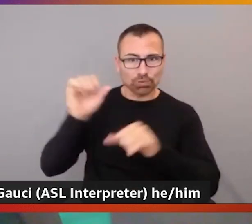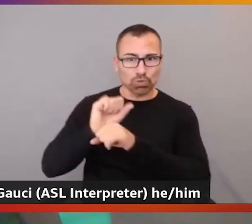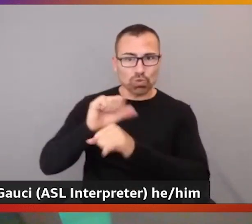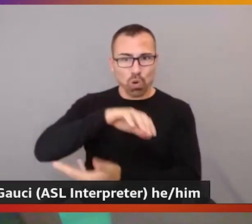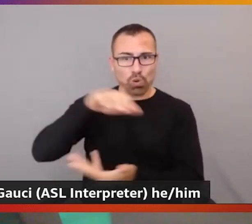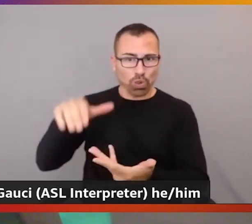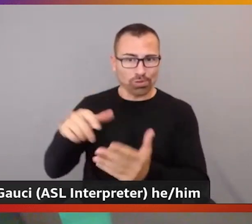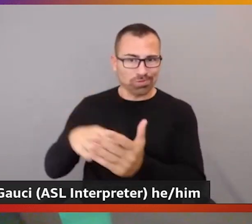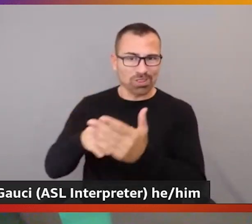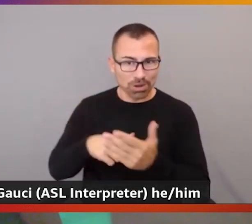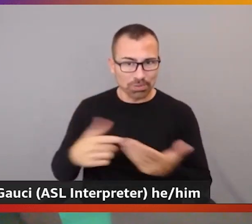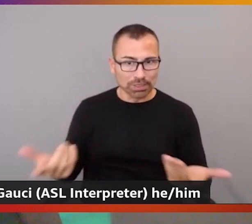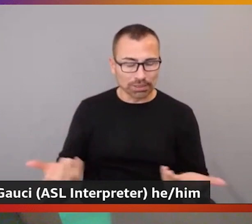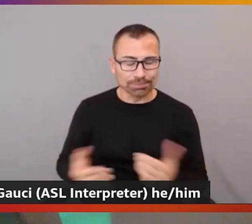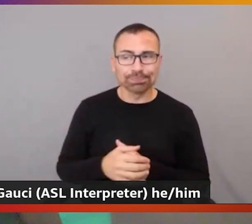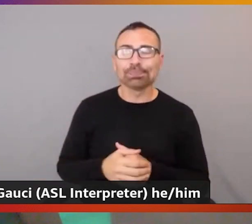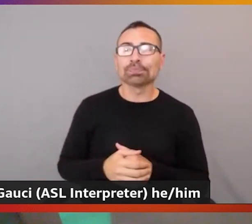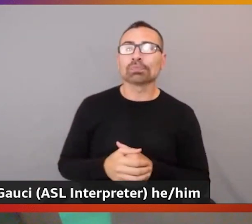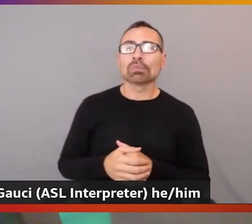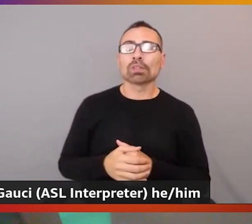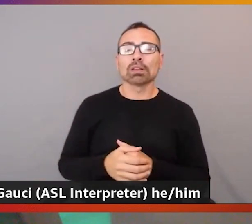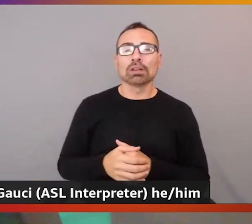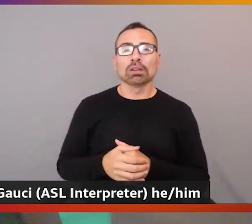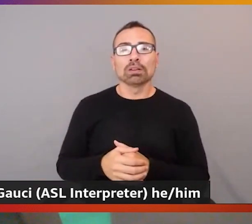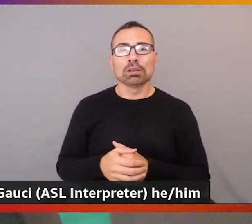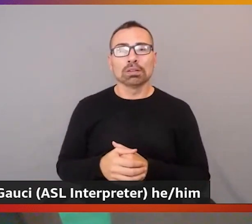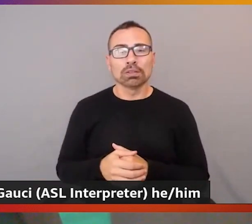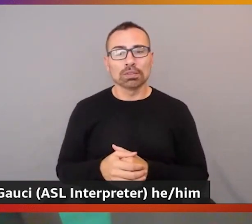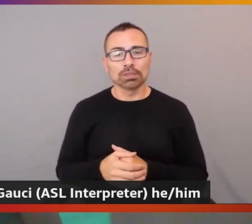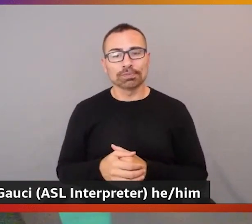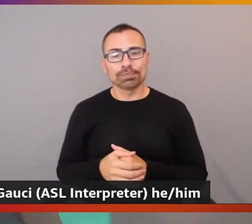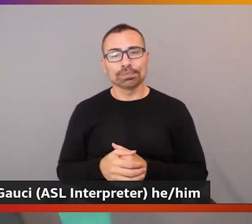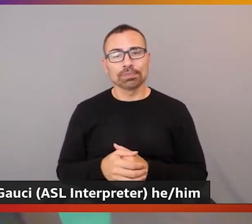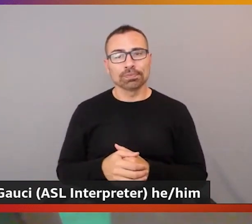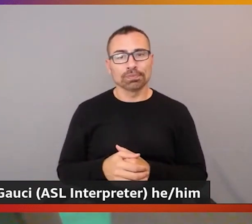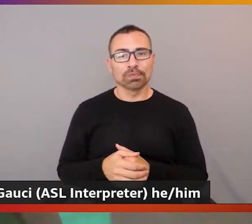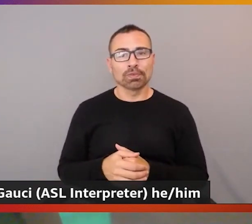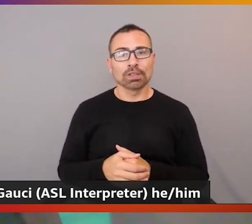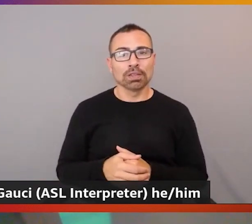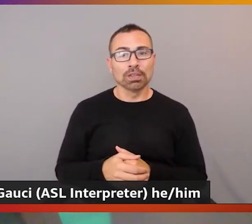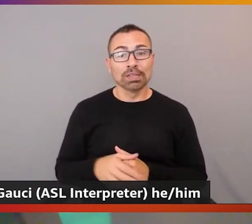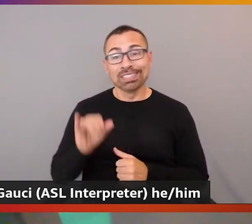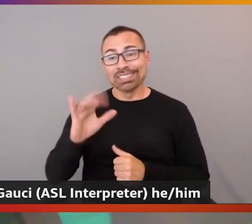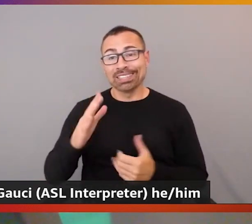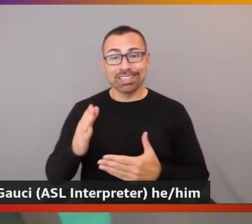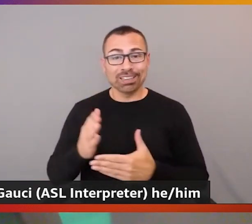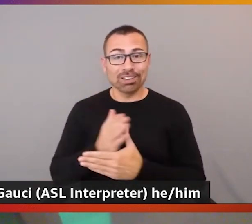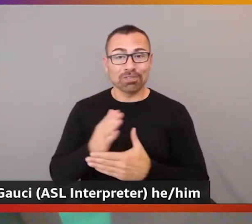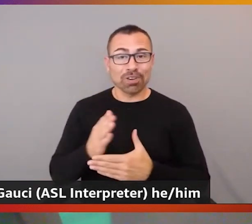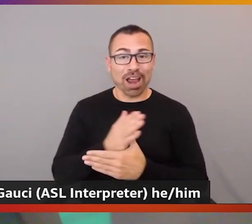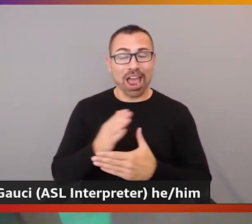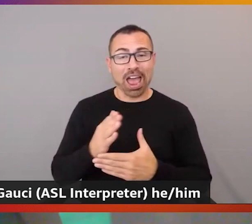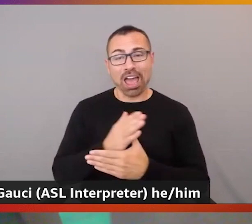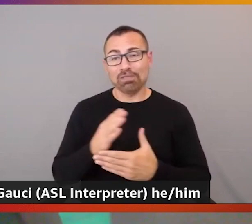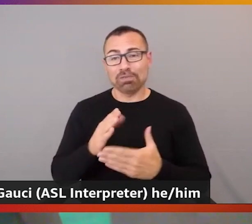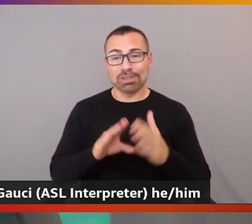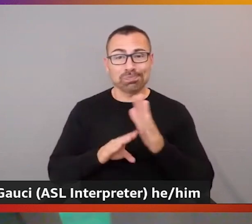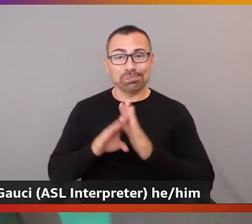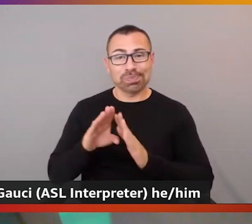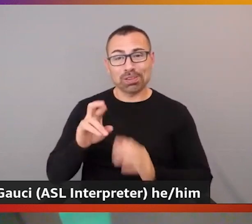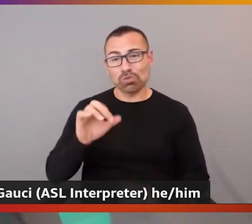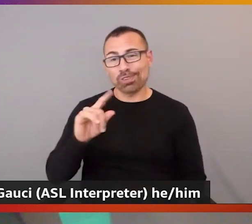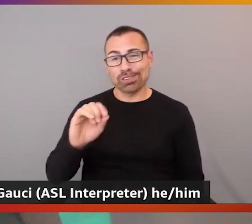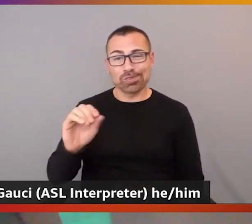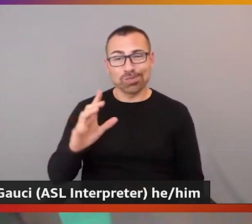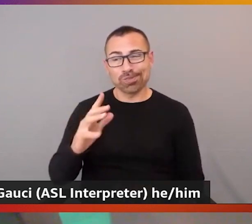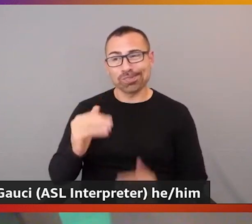what the throughput requirements are. And typically if your average to peak ratios are, I would say, greater than 5%. What that means